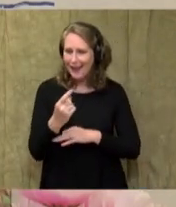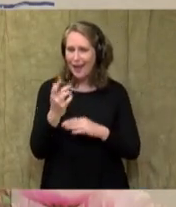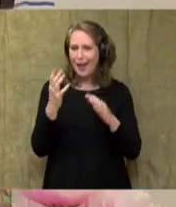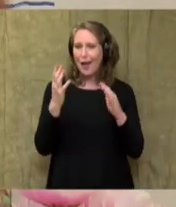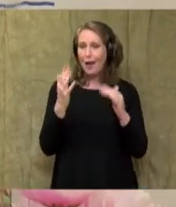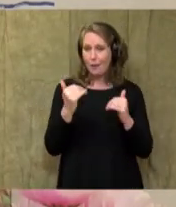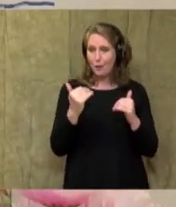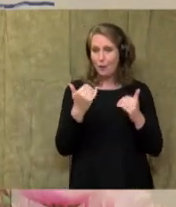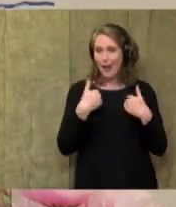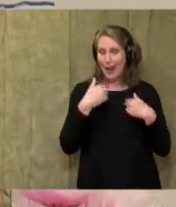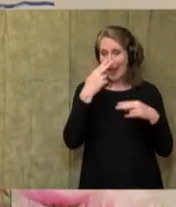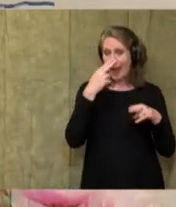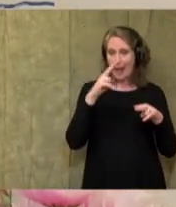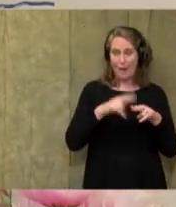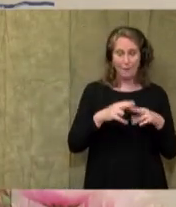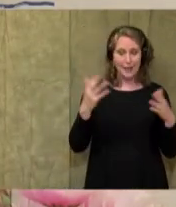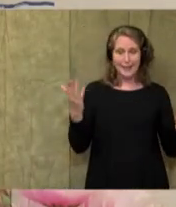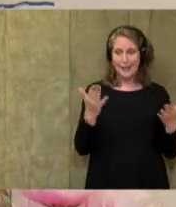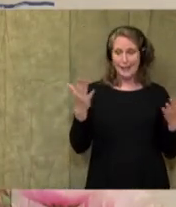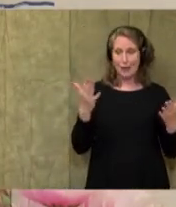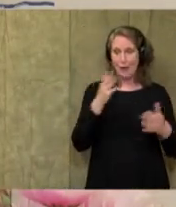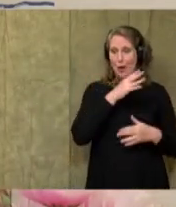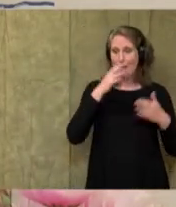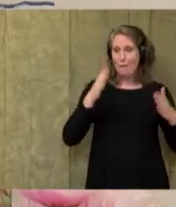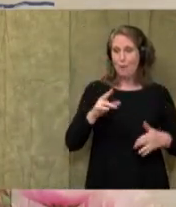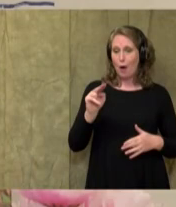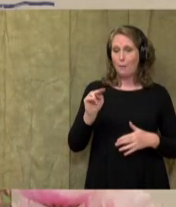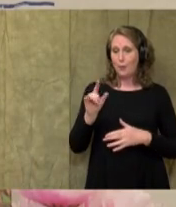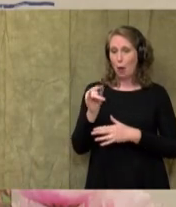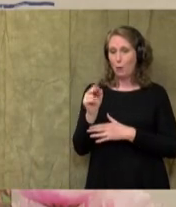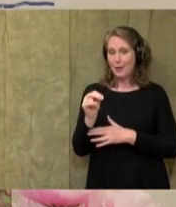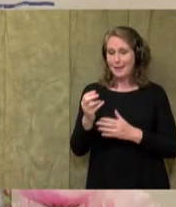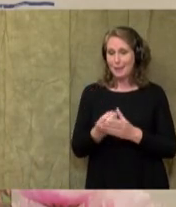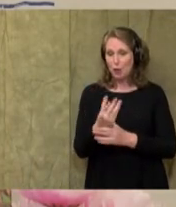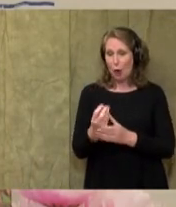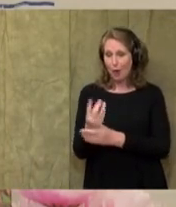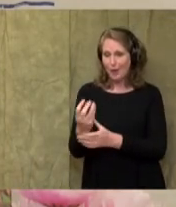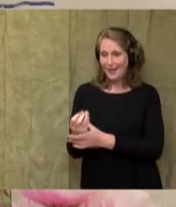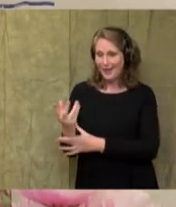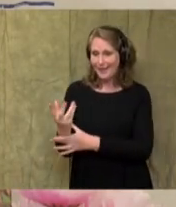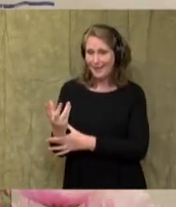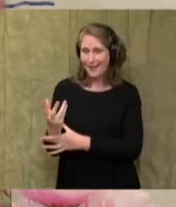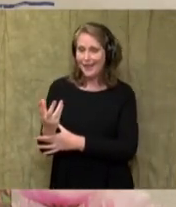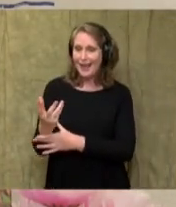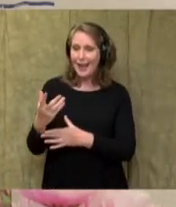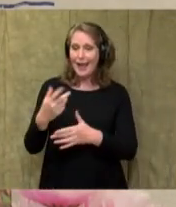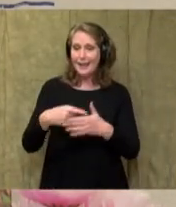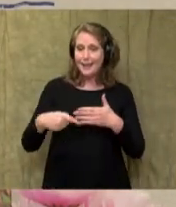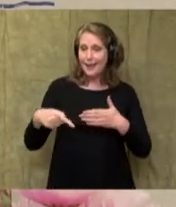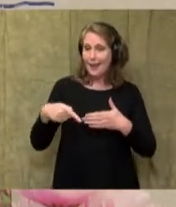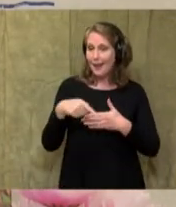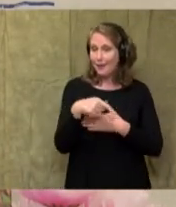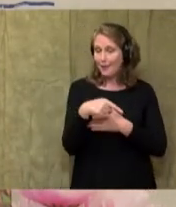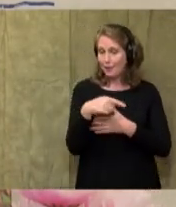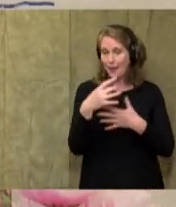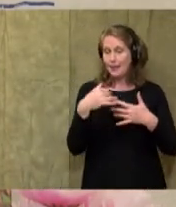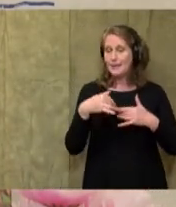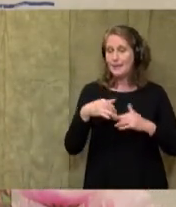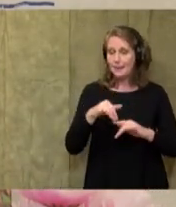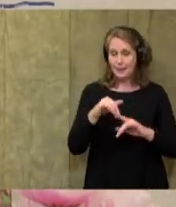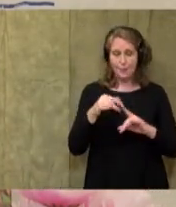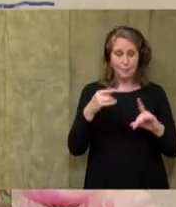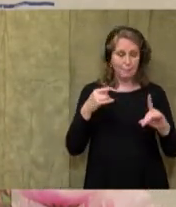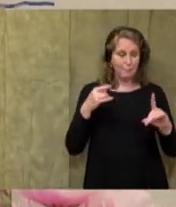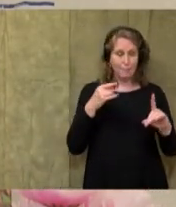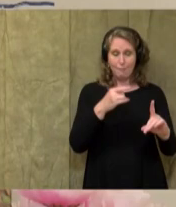you had fun here at Farmer Nolan's garden, okay? Next week, we still are going to